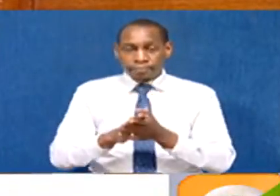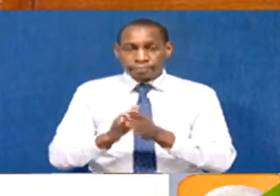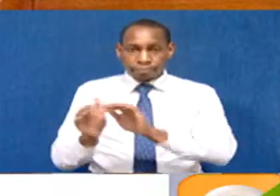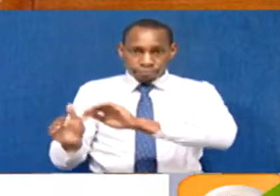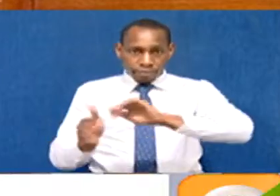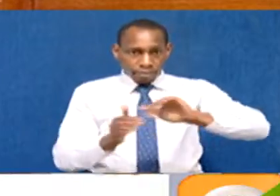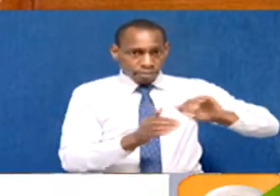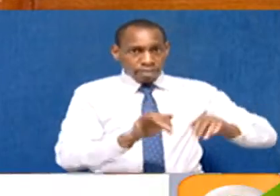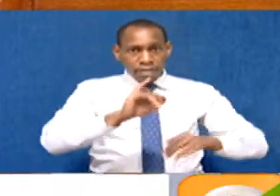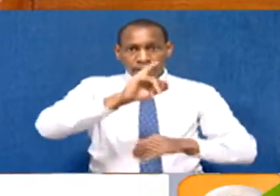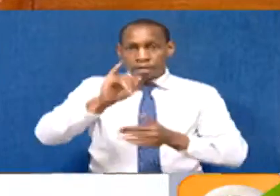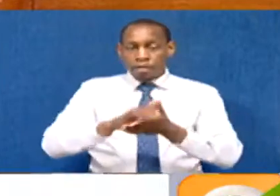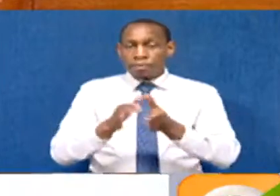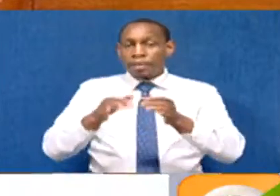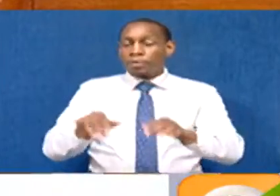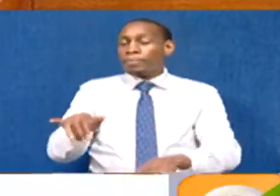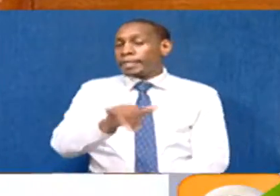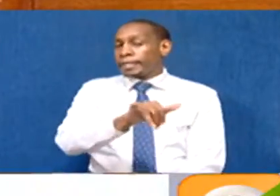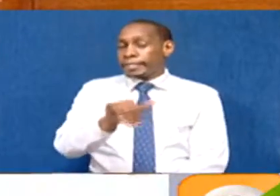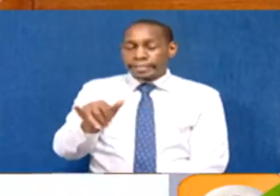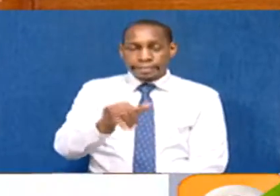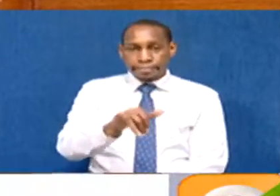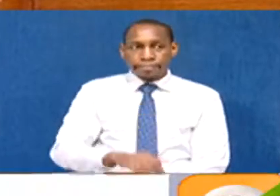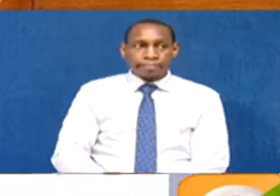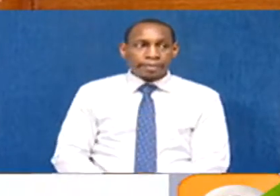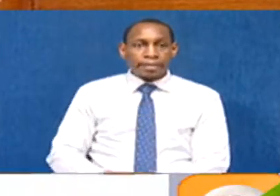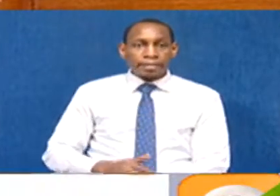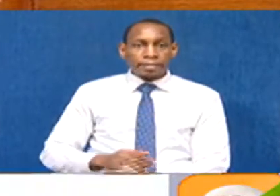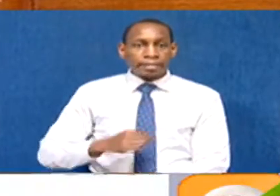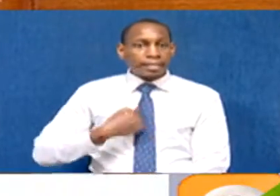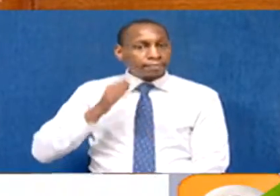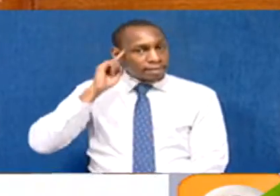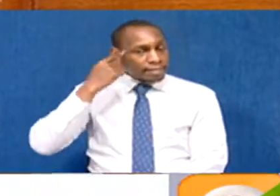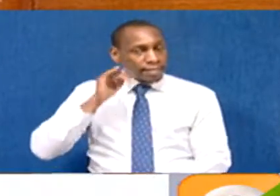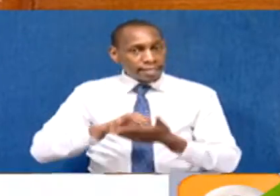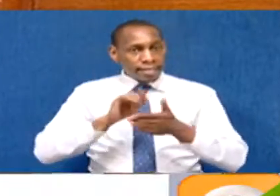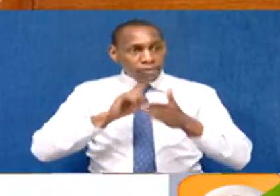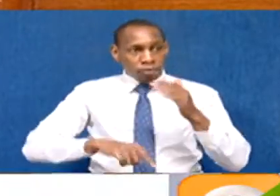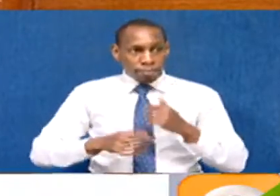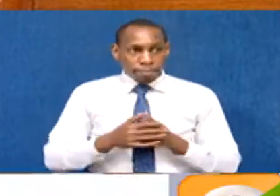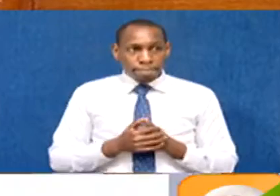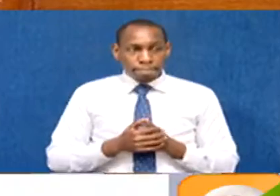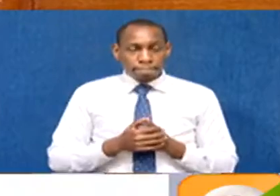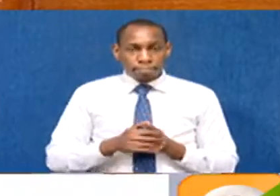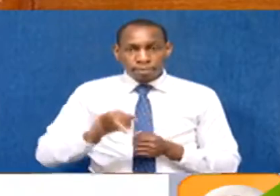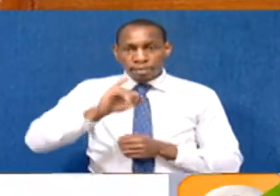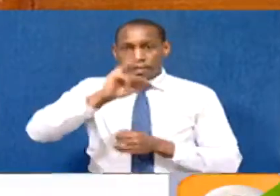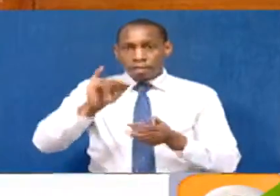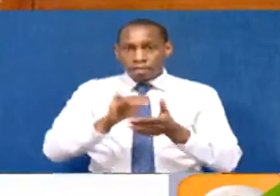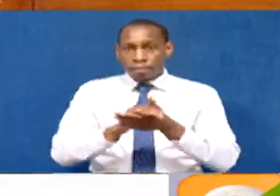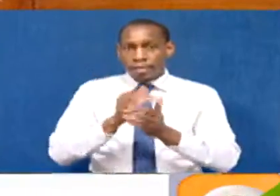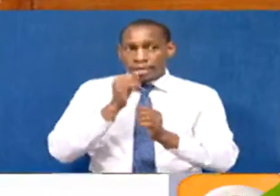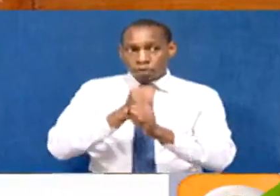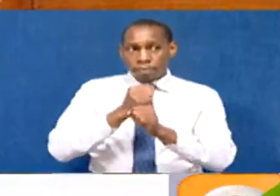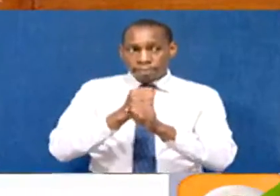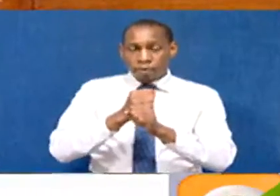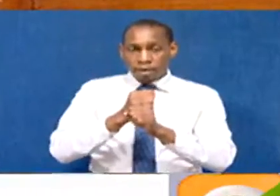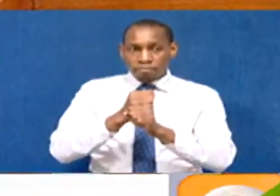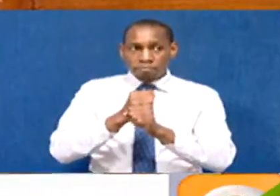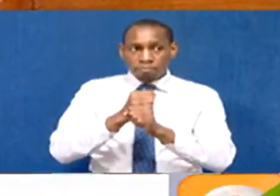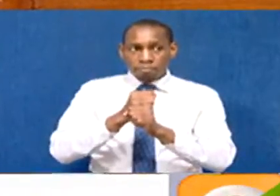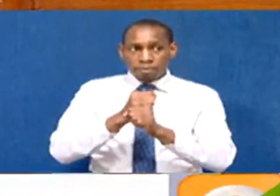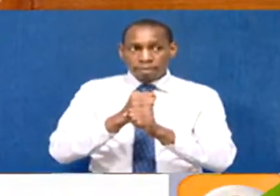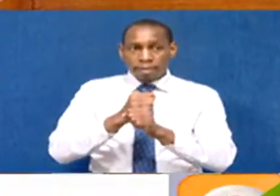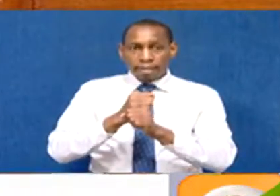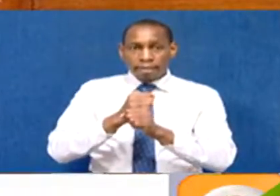Jubilee, it's the same. I think that the way Jubilee had conducted itself